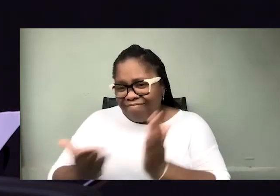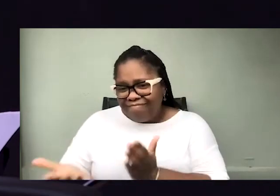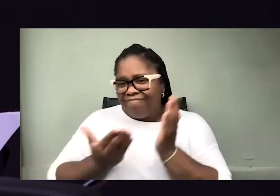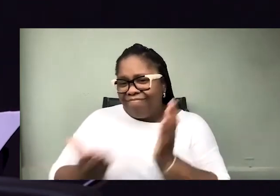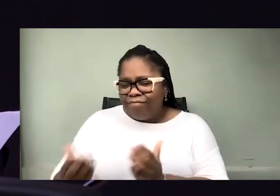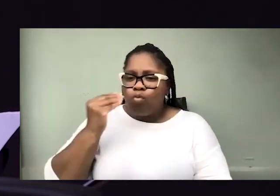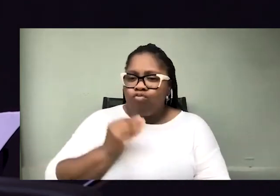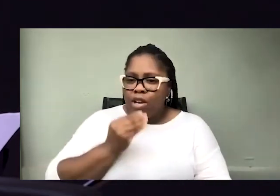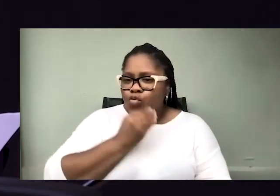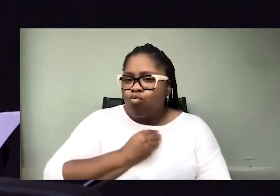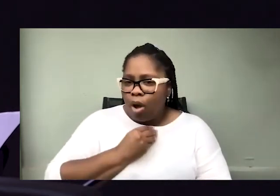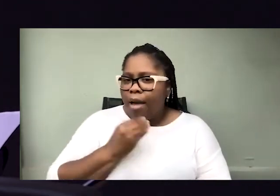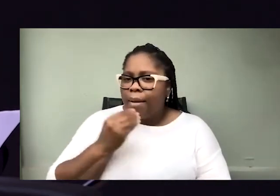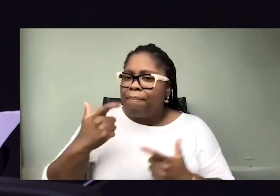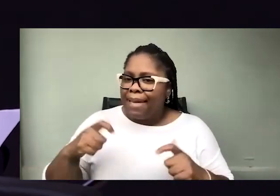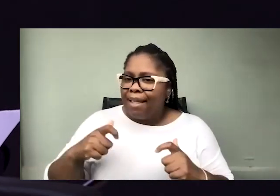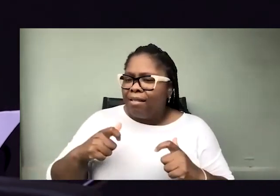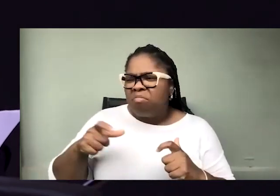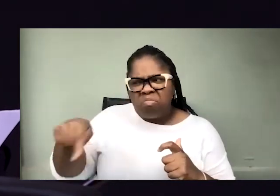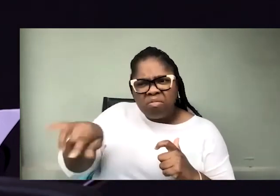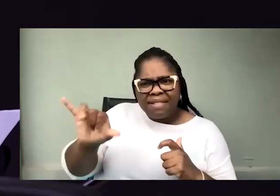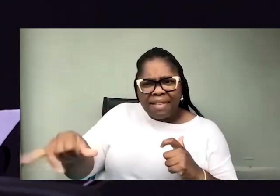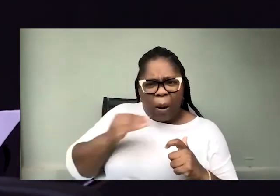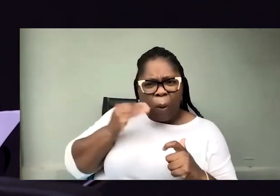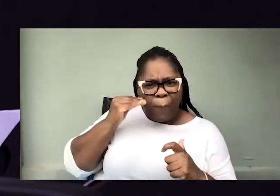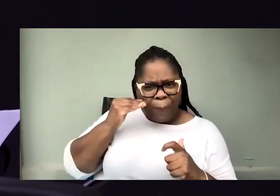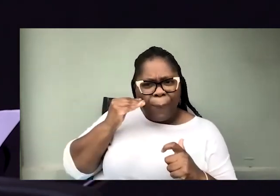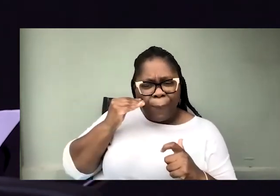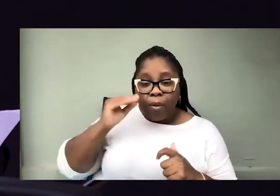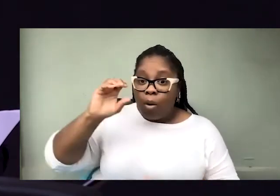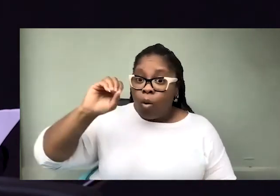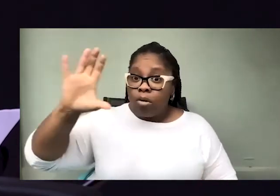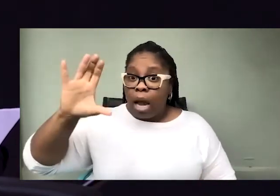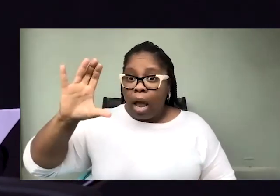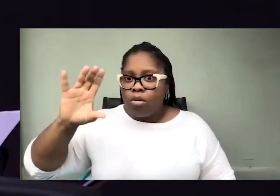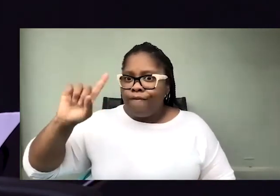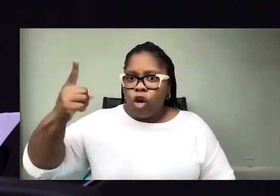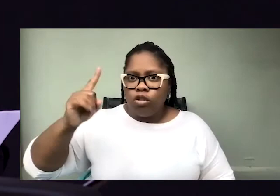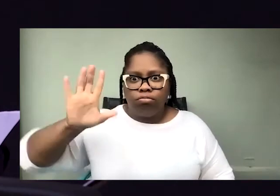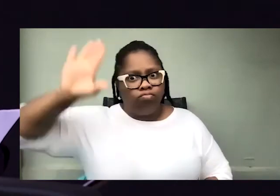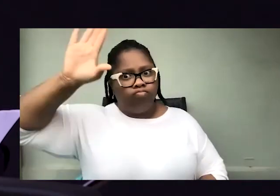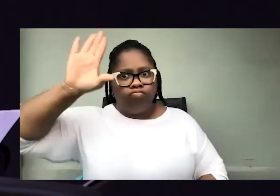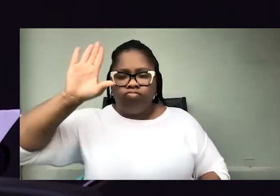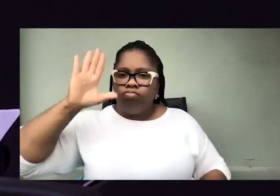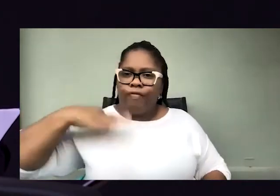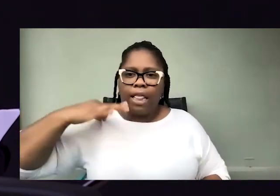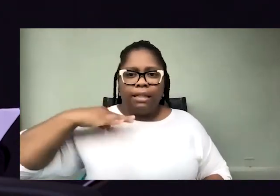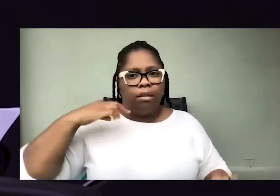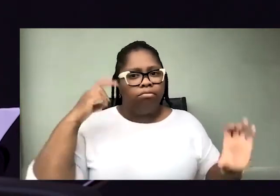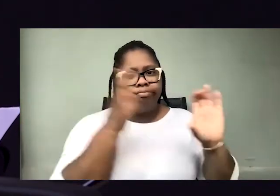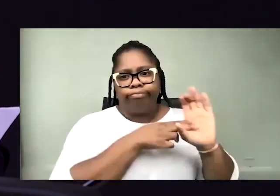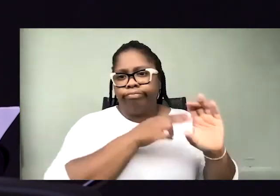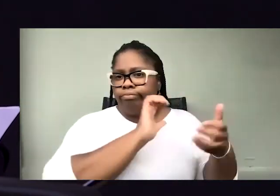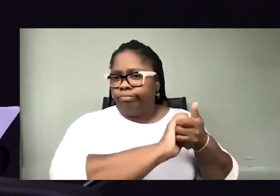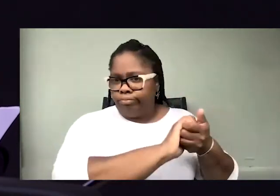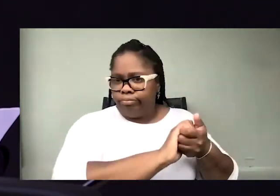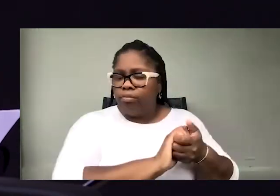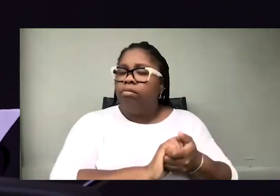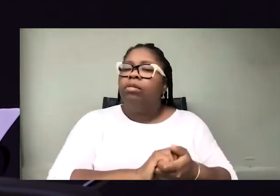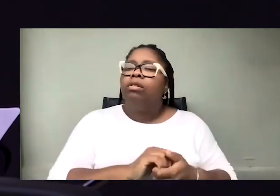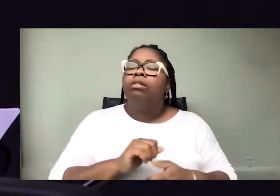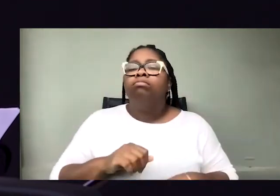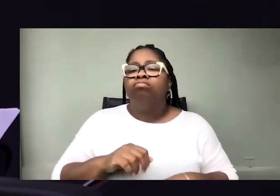could stay safe at home. Orange County was one of the first ones to opt into that program, and we partnered with our nutrition